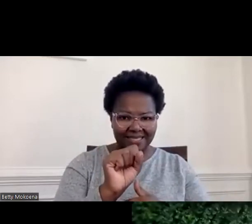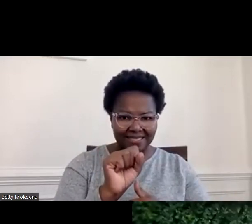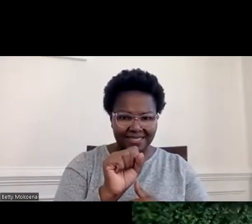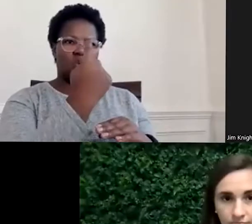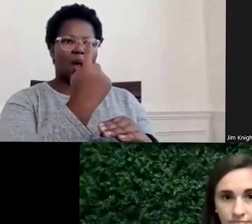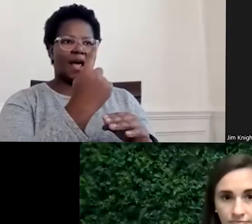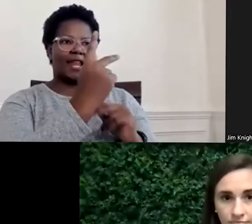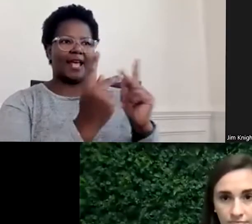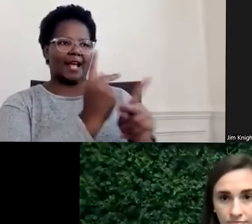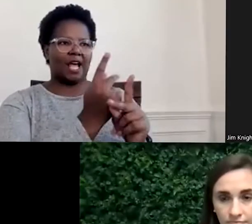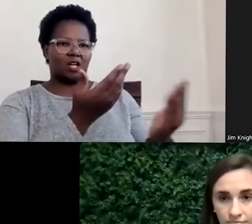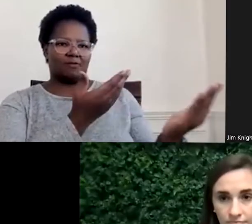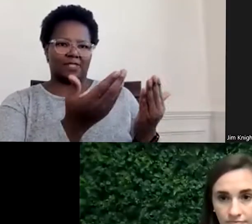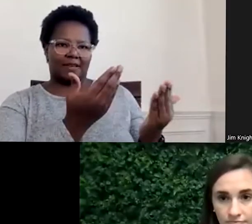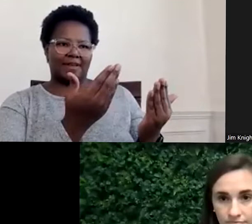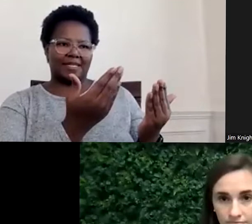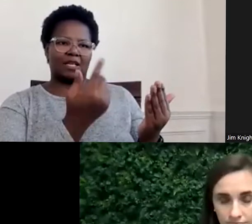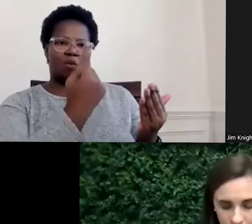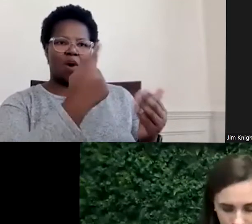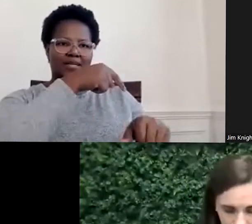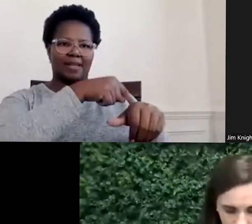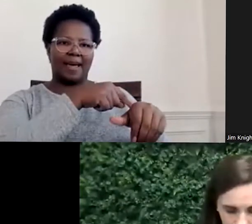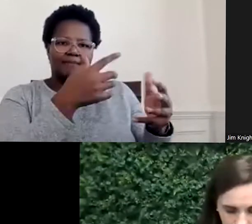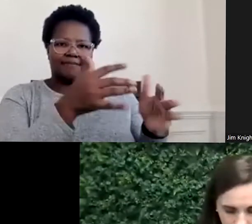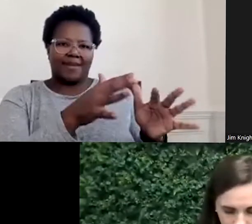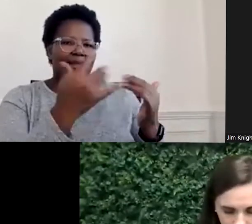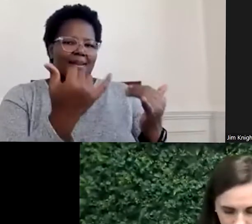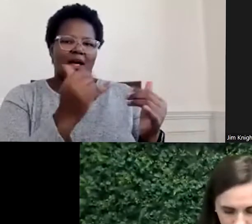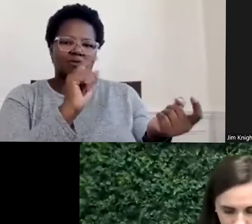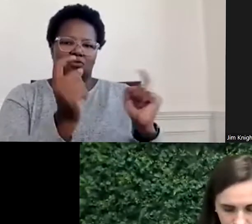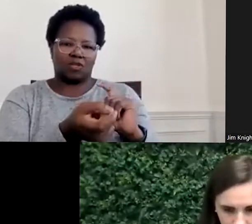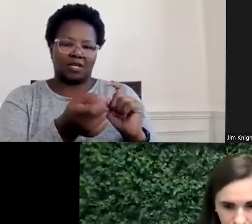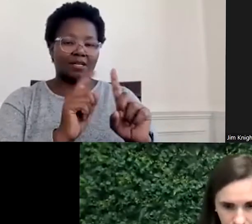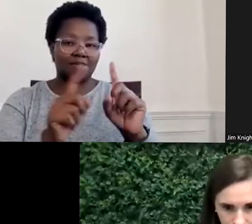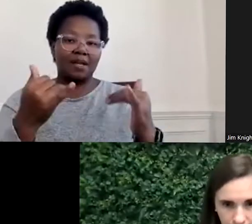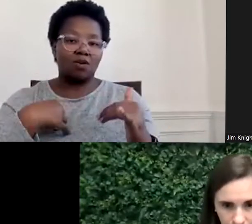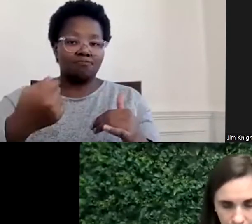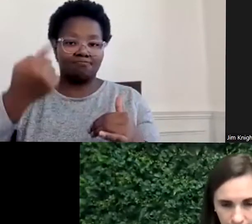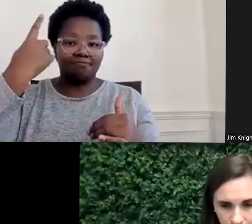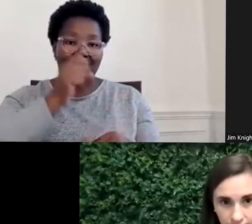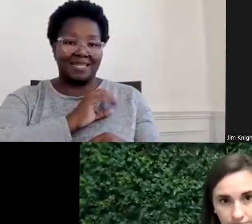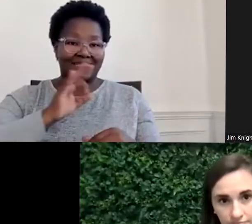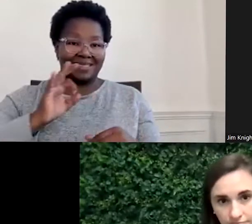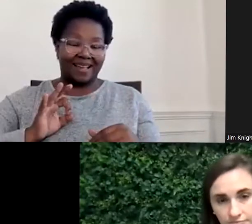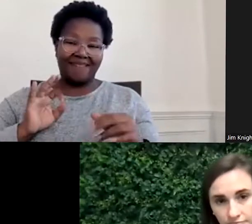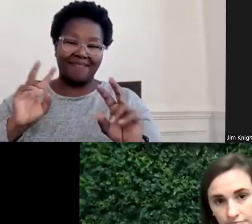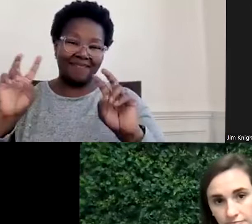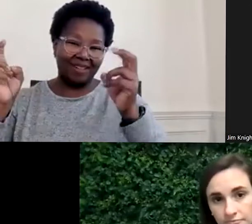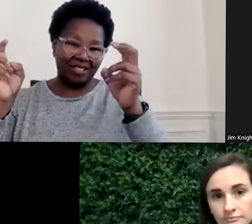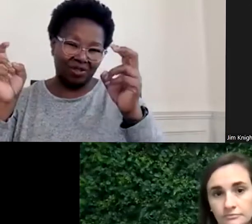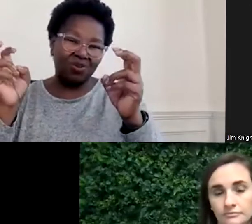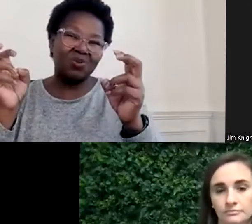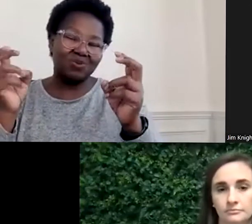staffing needs. So there is certainly an understanding that the staffing issues, not only in our system,